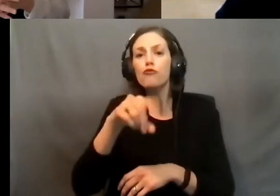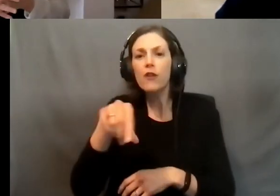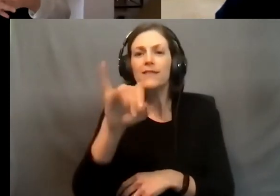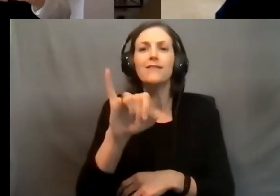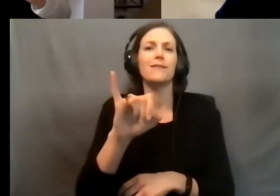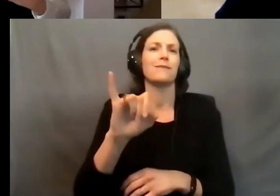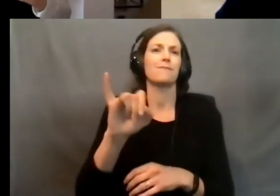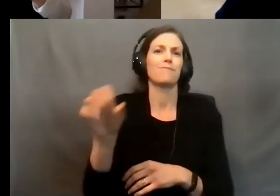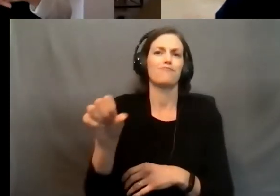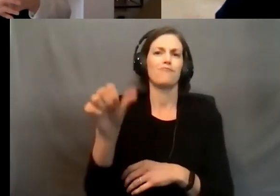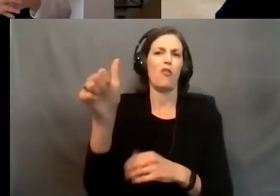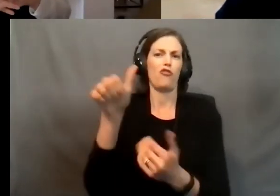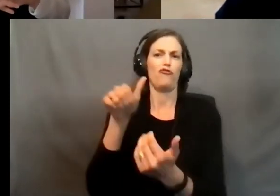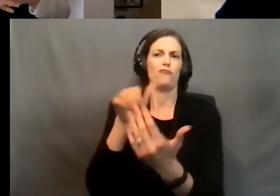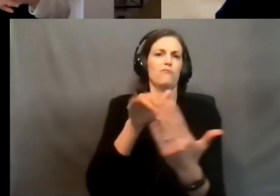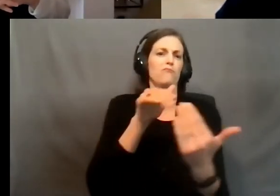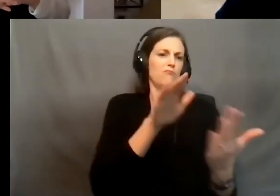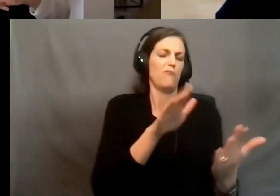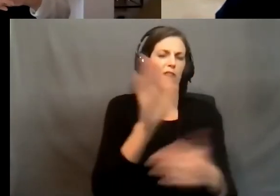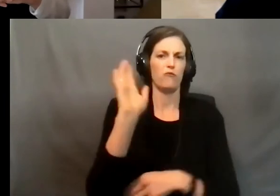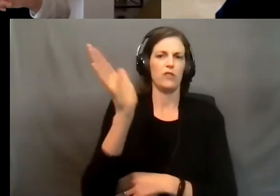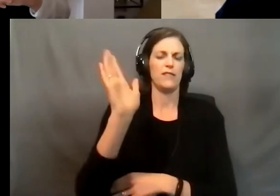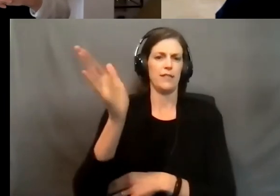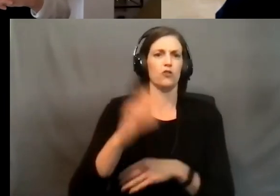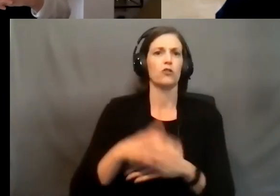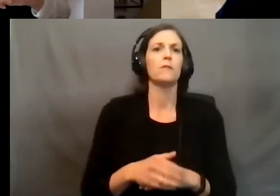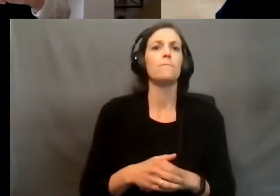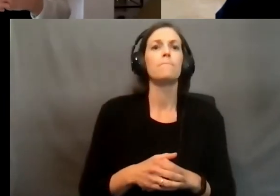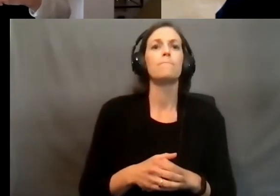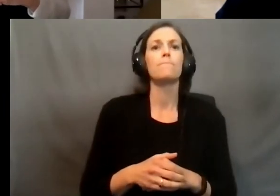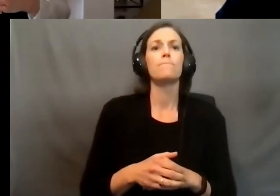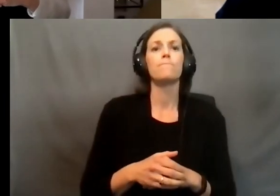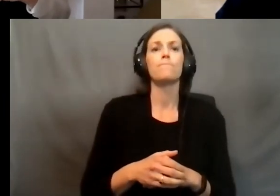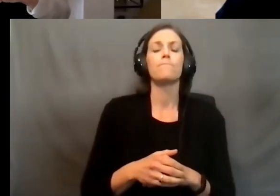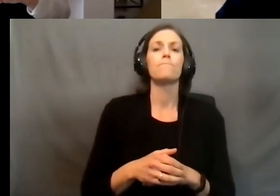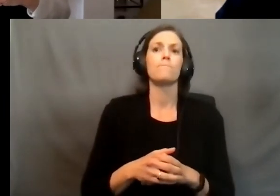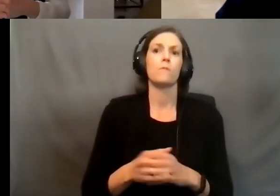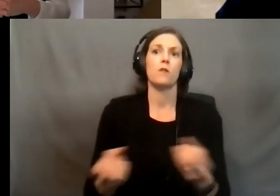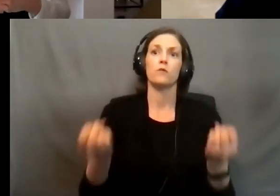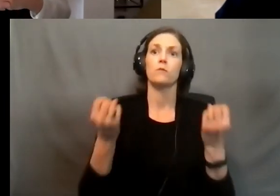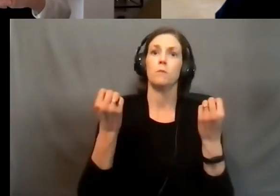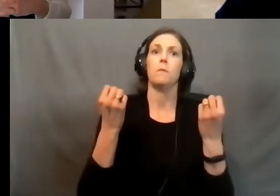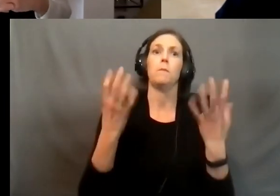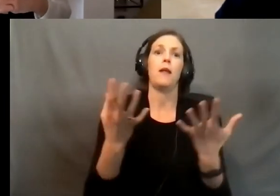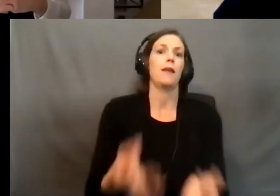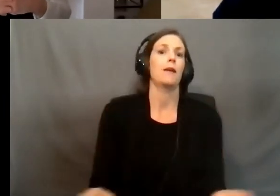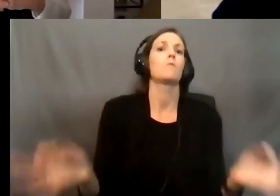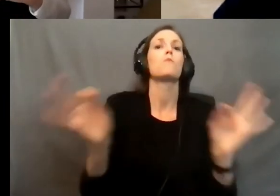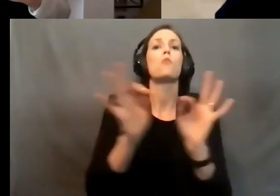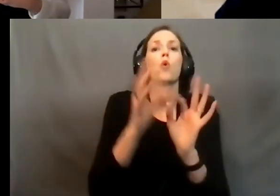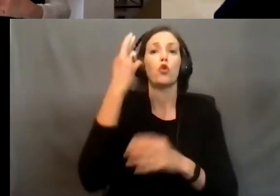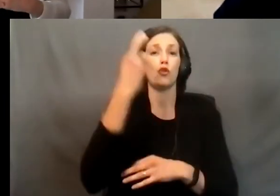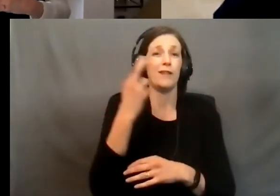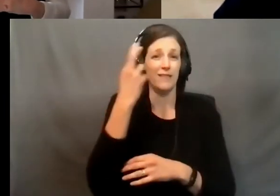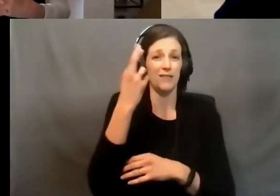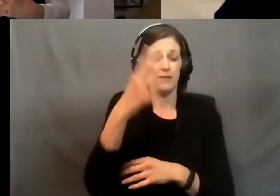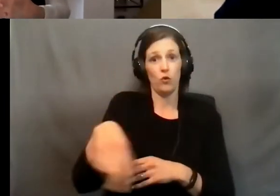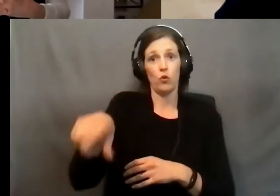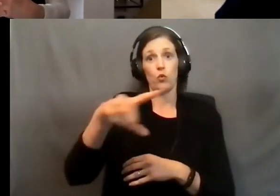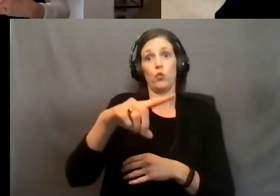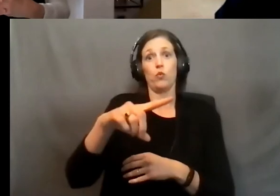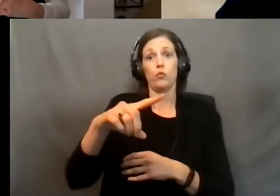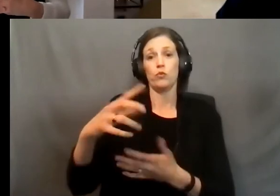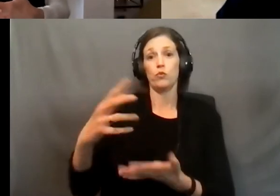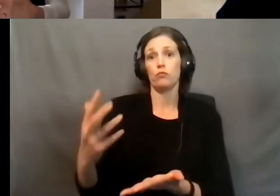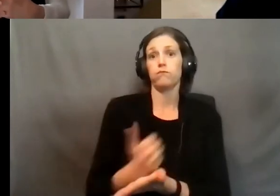of presenting. There are many important reasons for you to take advantage of the